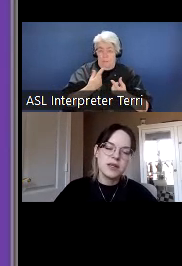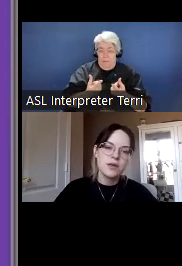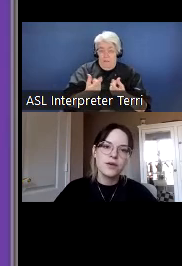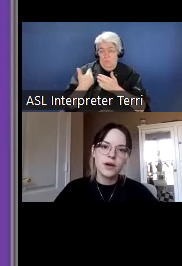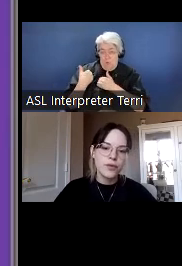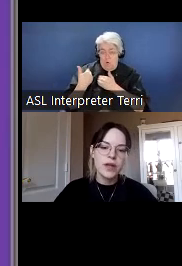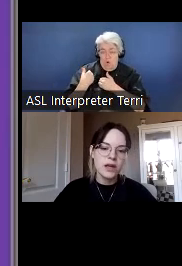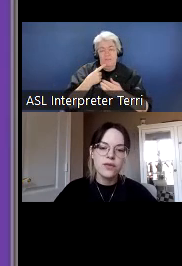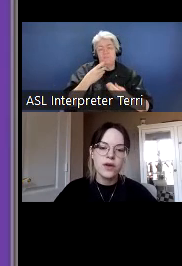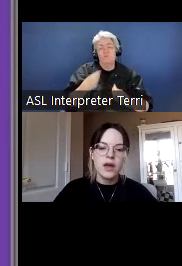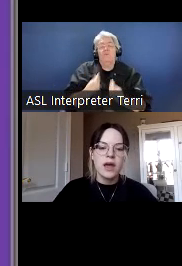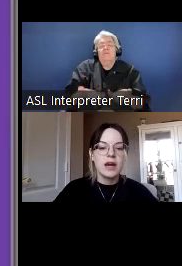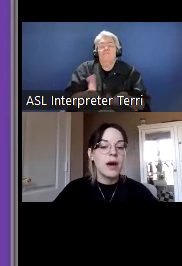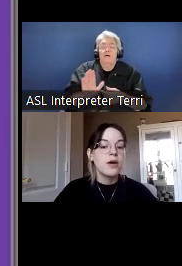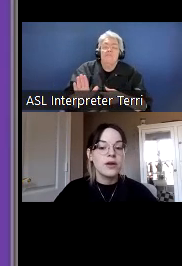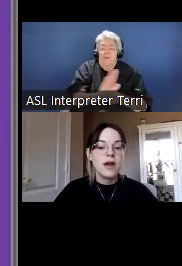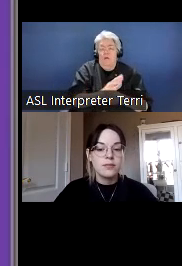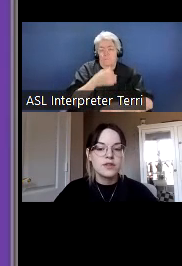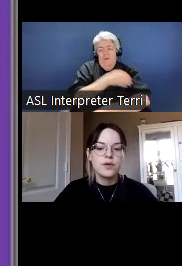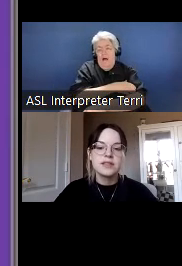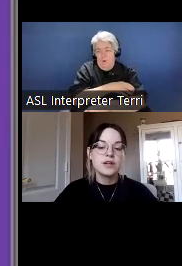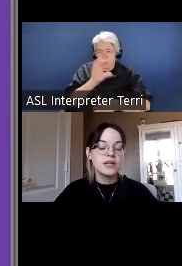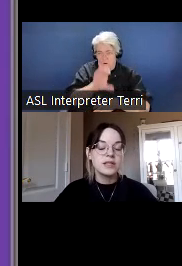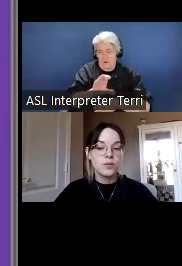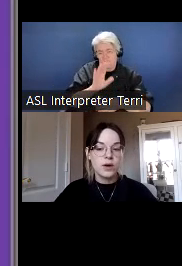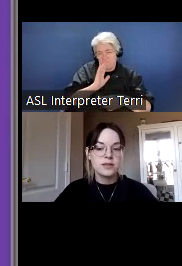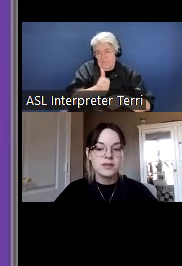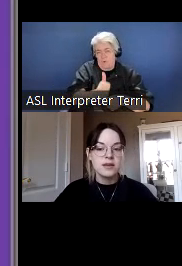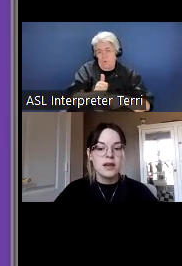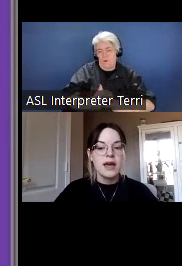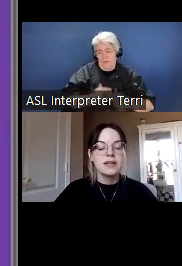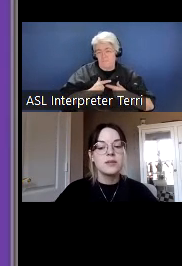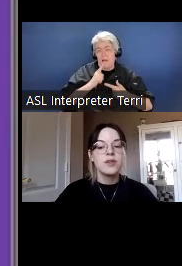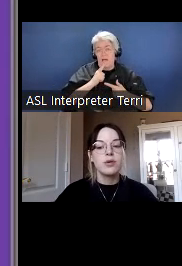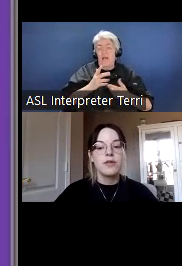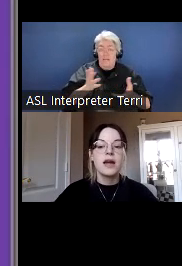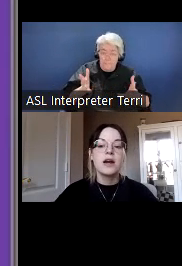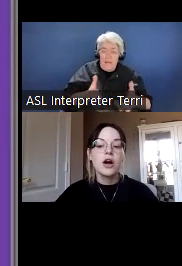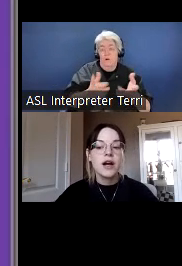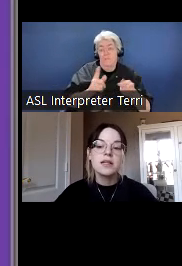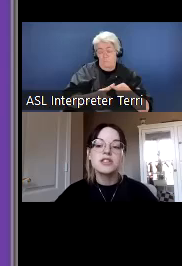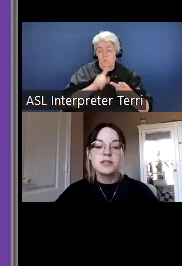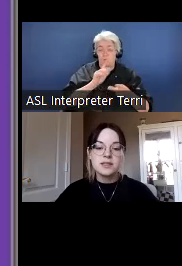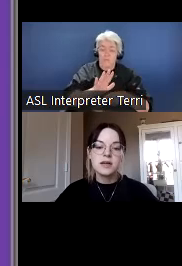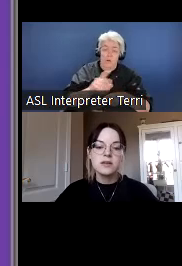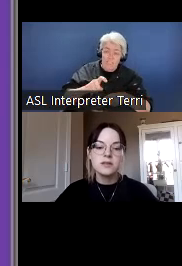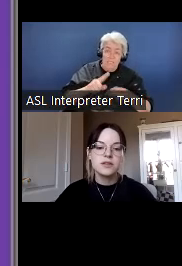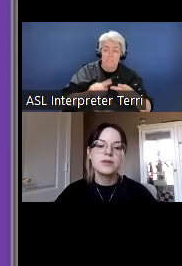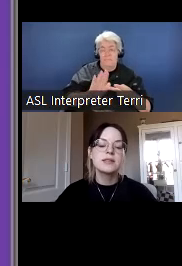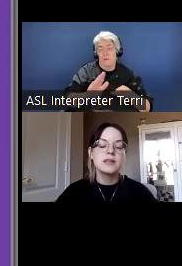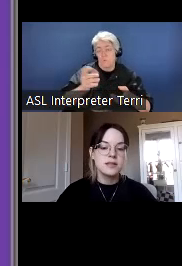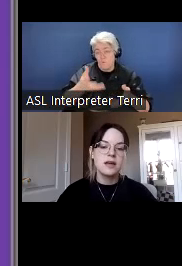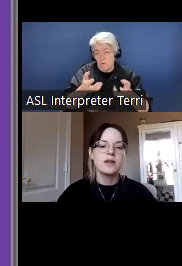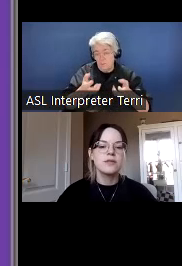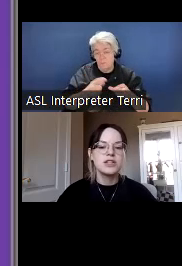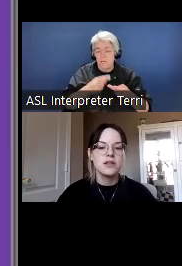person's agency over their own life and empower them to voice their needs and wants, and simply provide our knowledge and skills